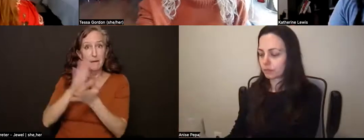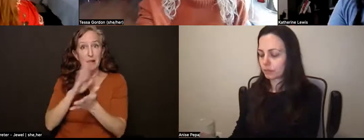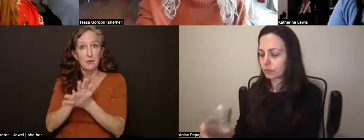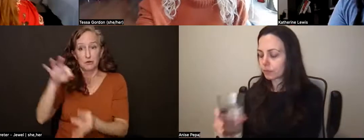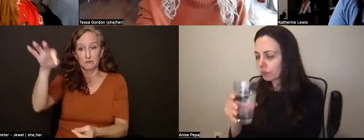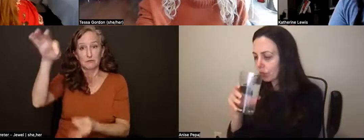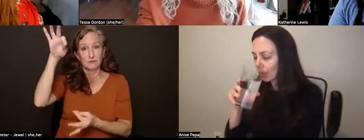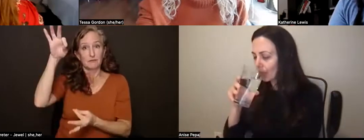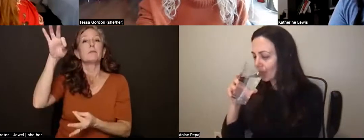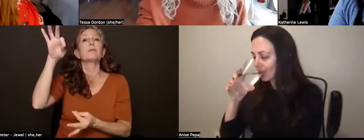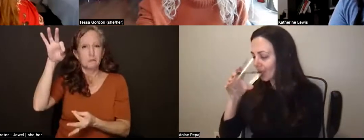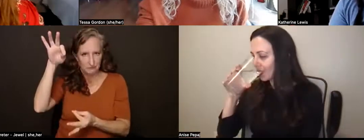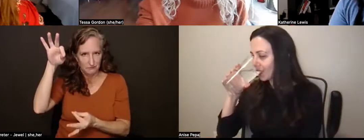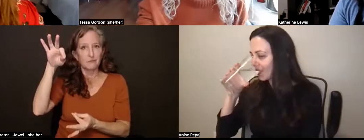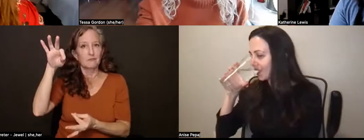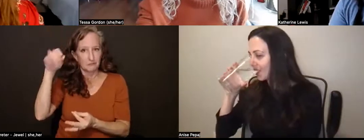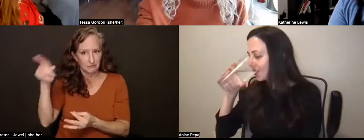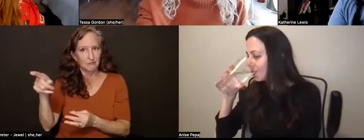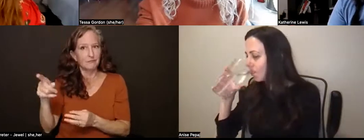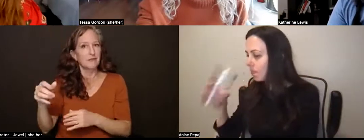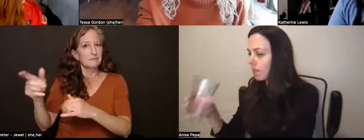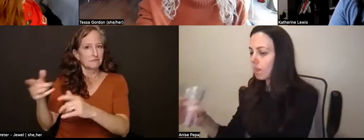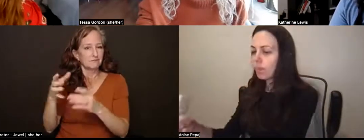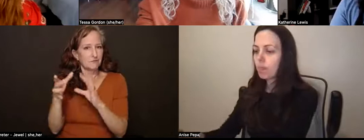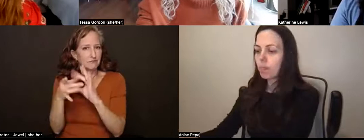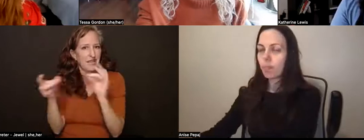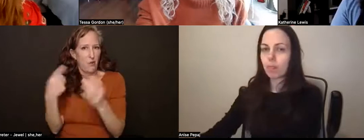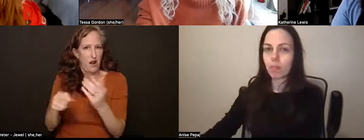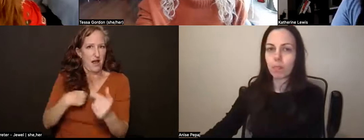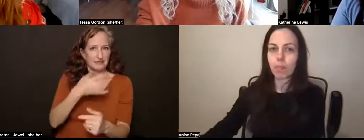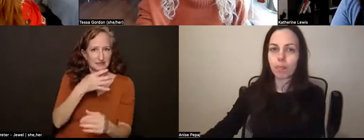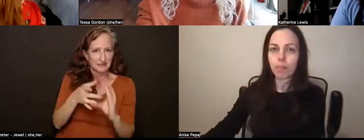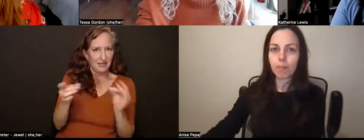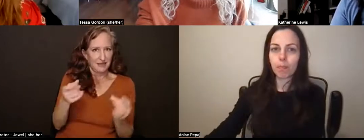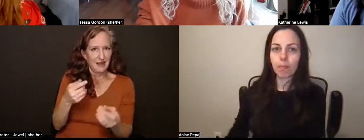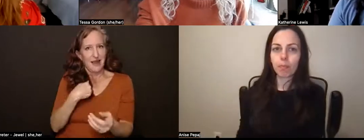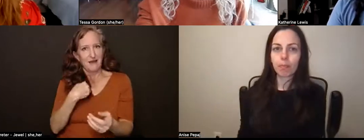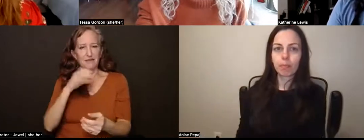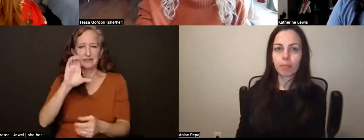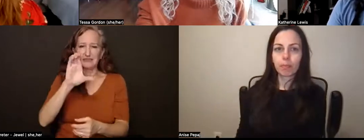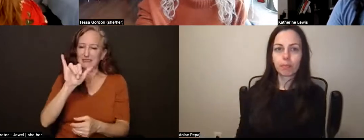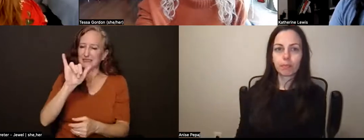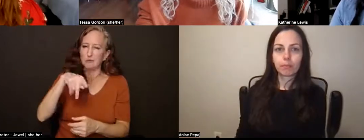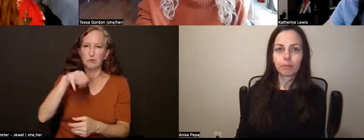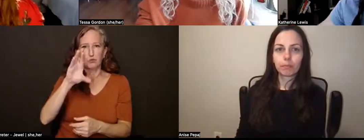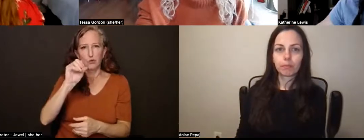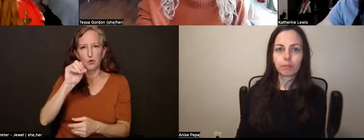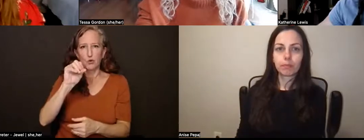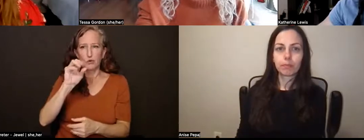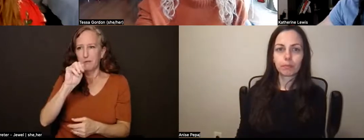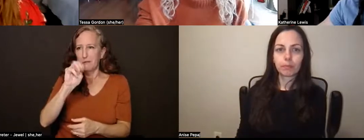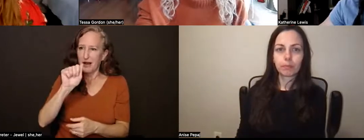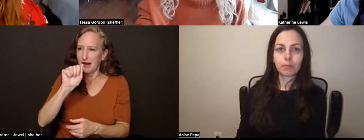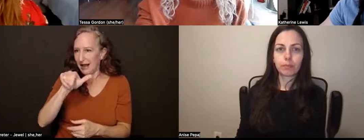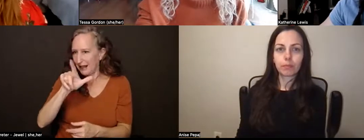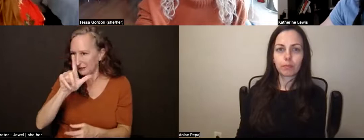know? He says, oh, I believe you have occipital neuralgia. And so it has been my experience for the last 2